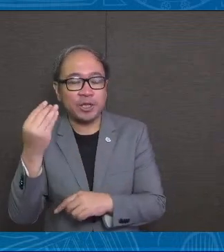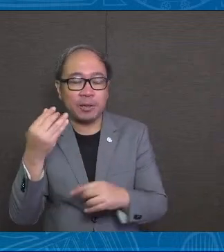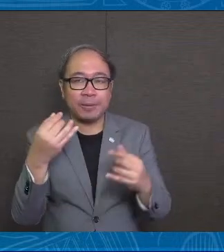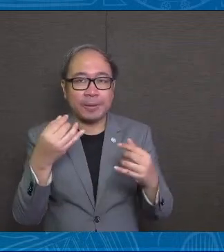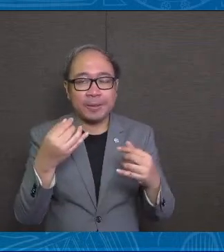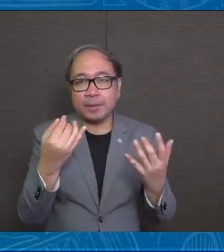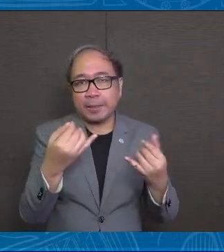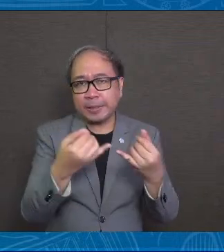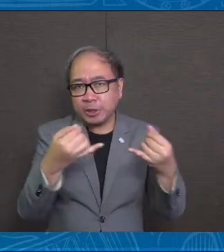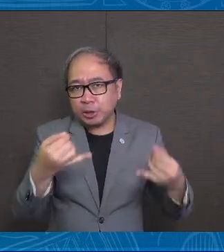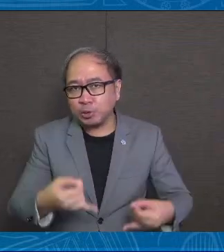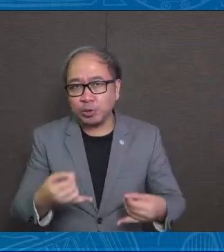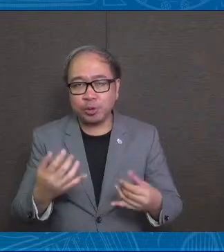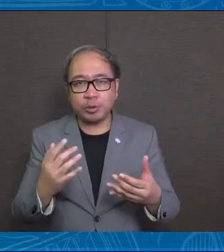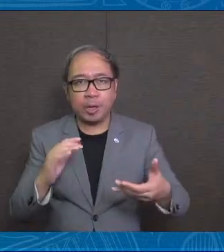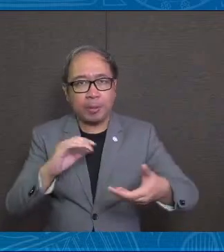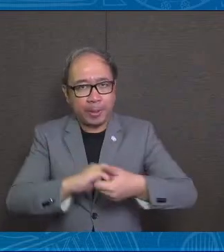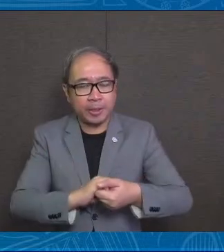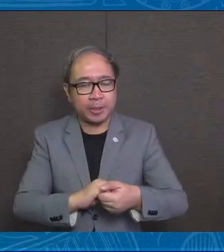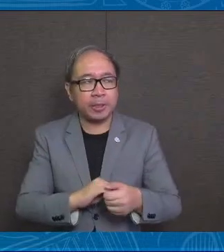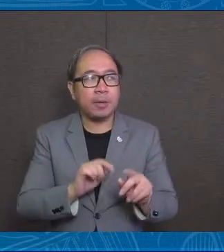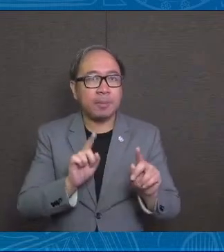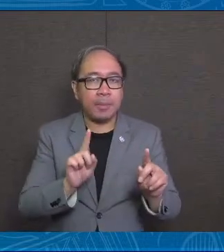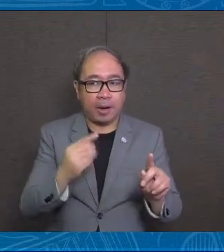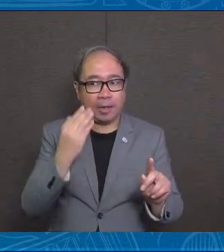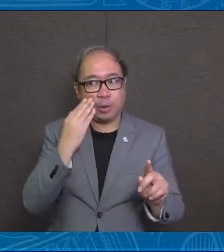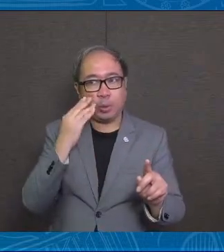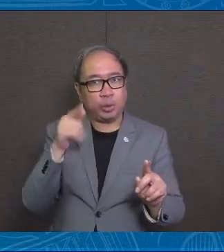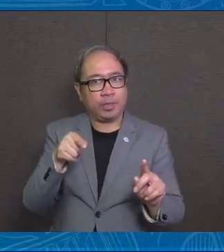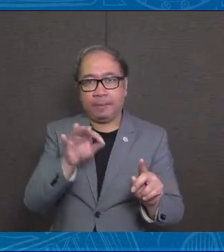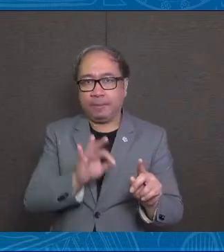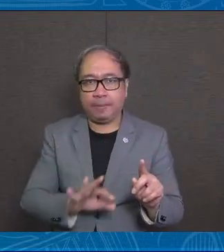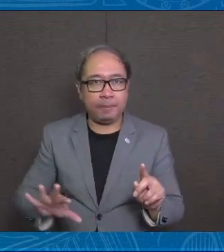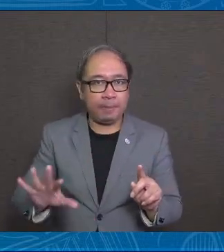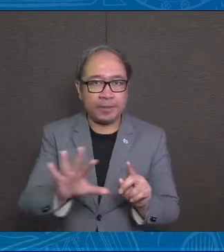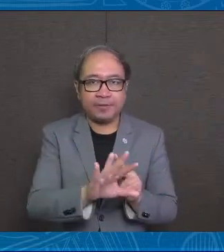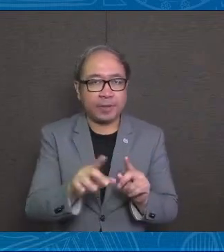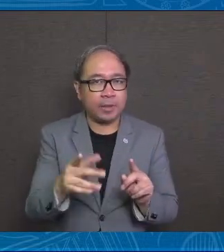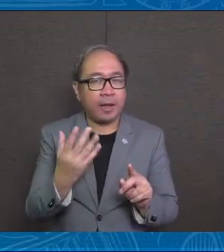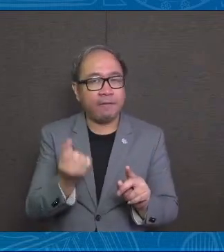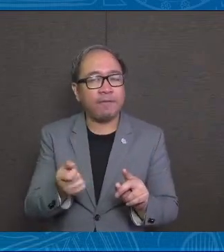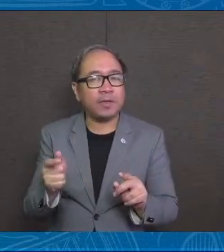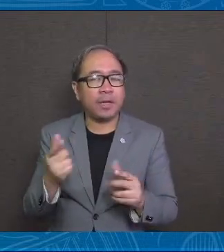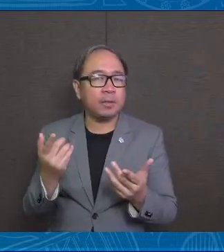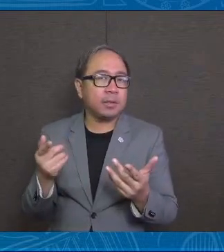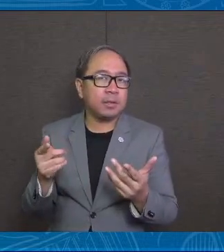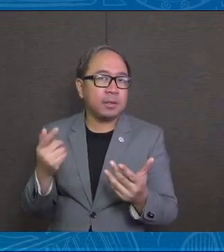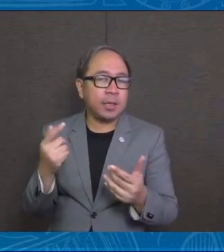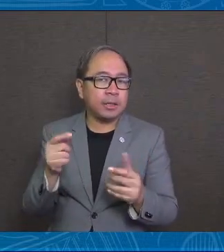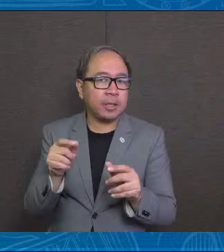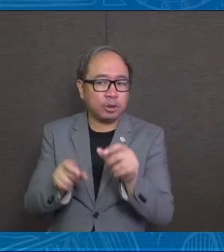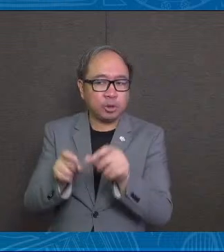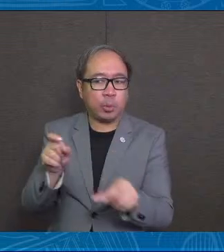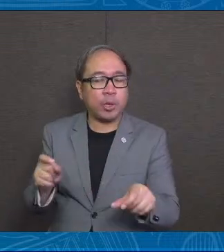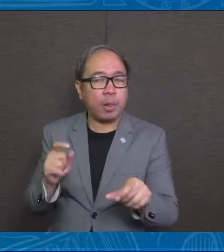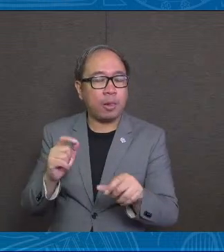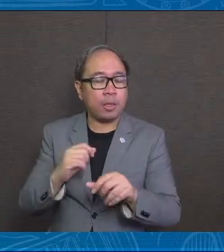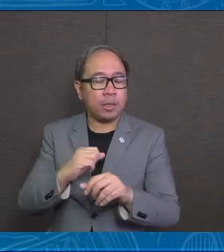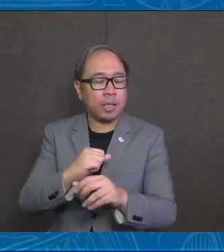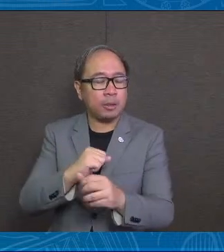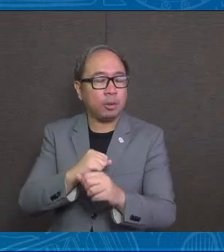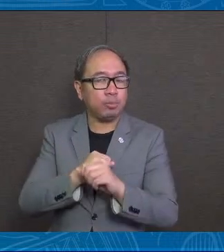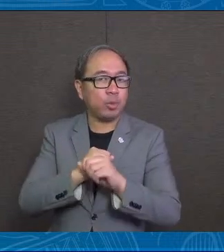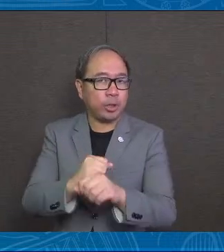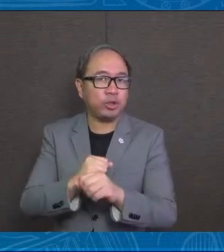partners are also really starting to push through, I know definitely in the Pacific, is adaptive social protection, which is, while you have your normal social welfare